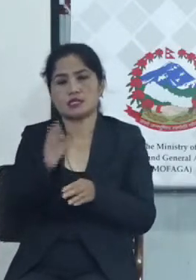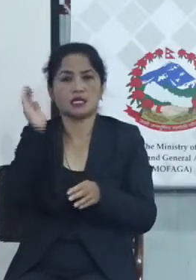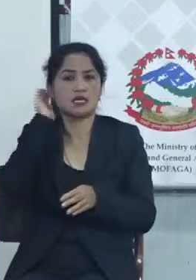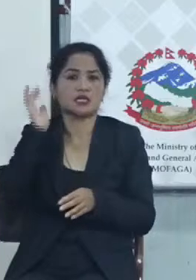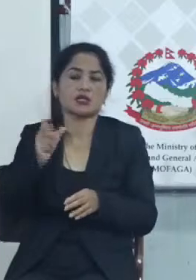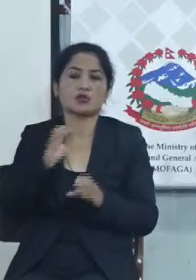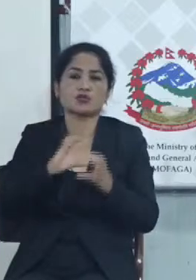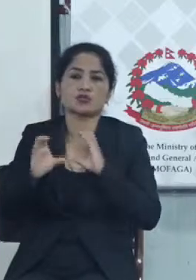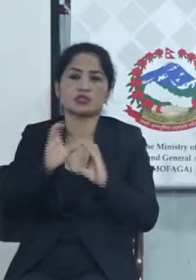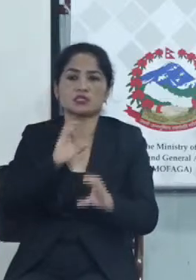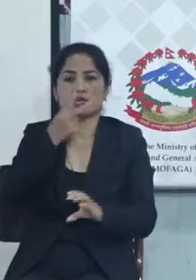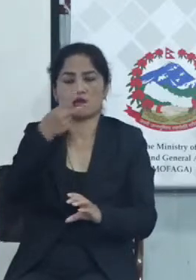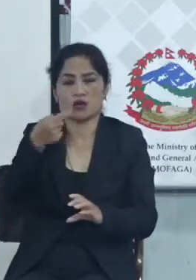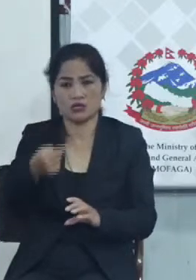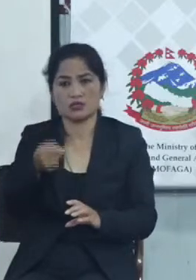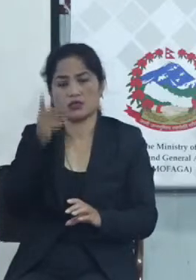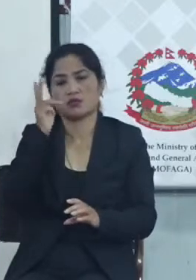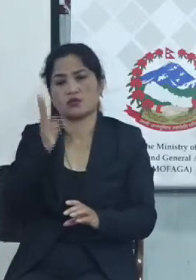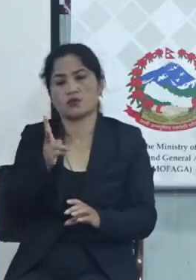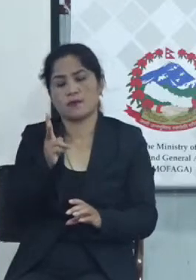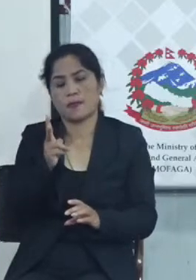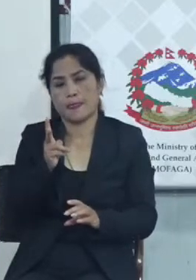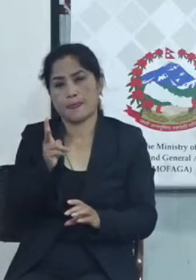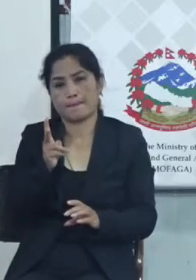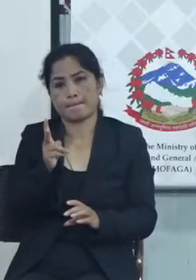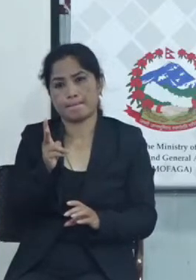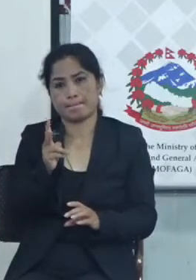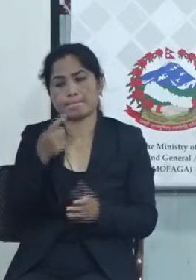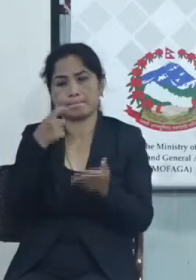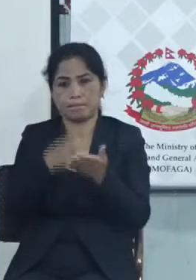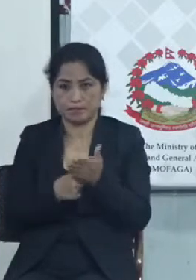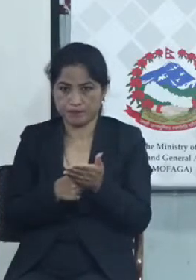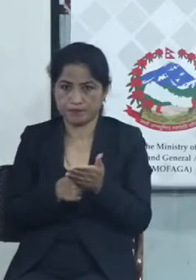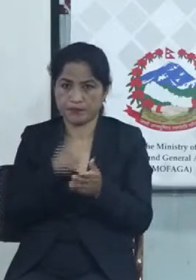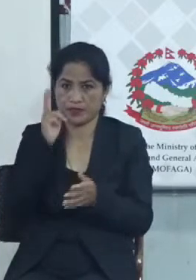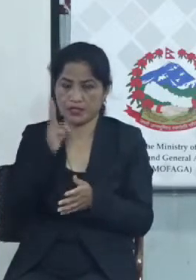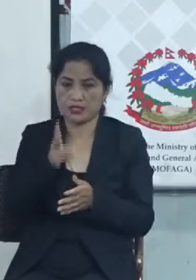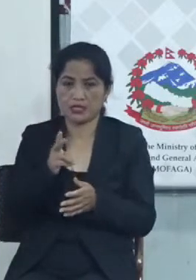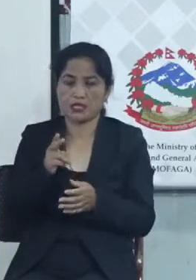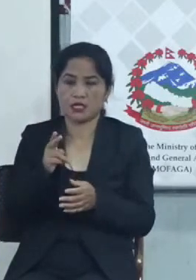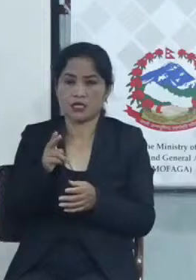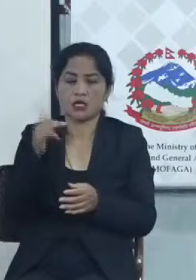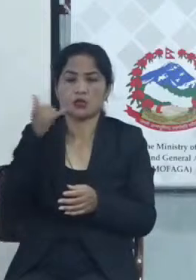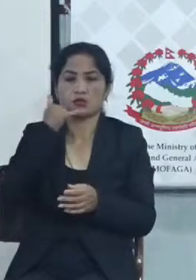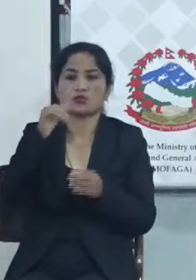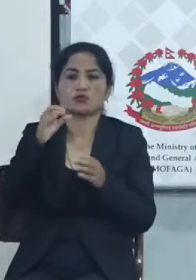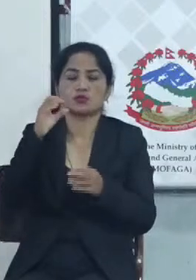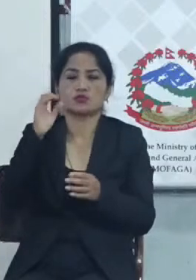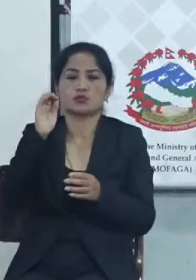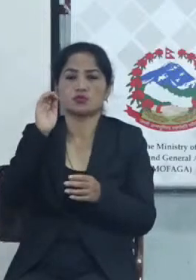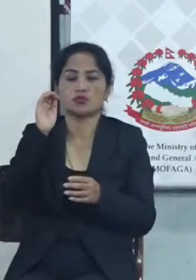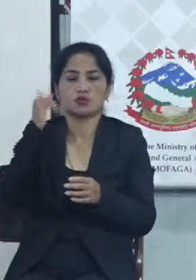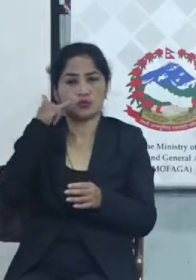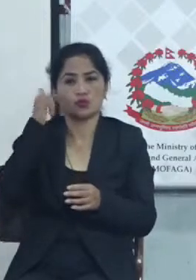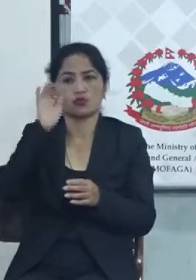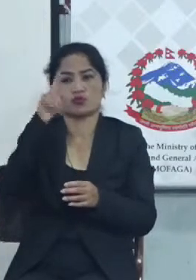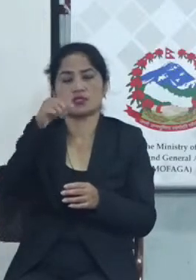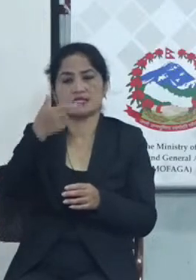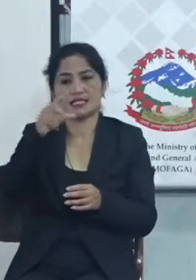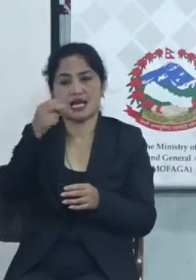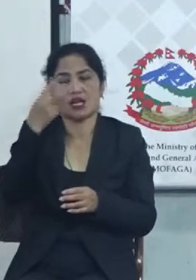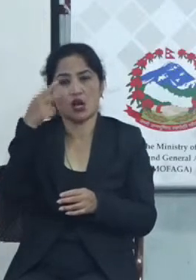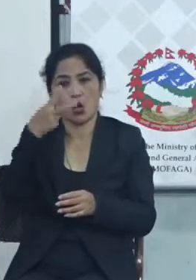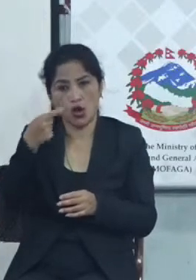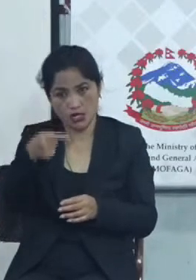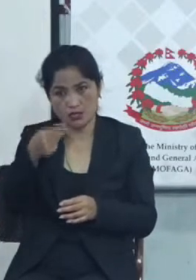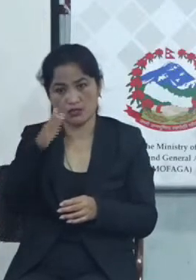We do have a Telecommunication Act, and we have a regulation as well. We have a Press Council Act and regulation. It